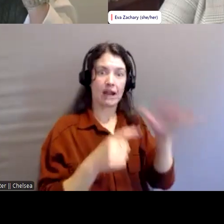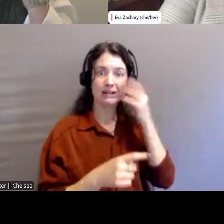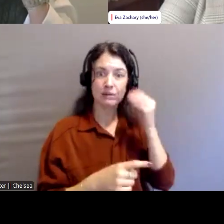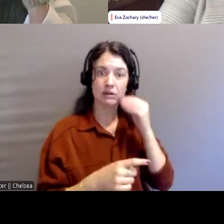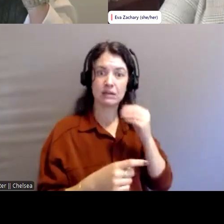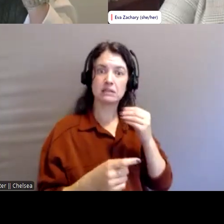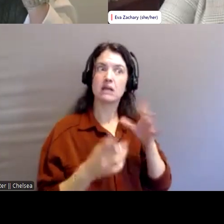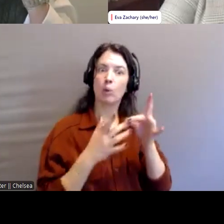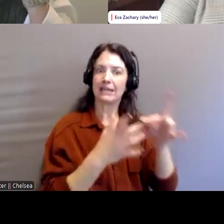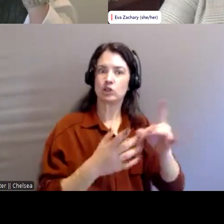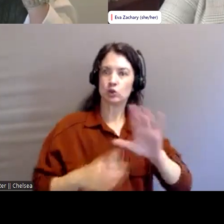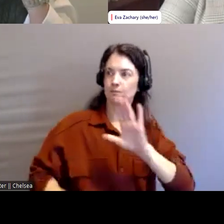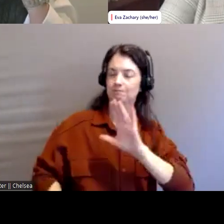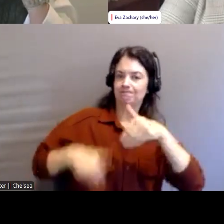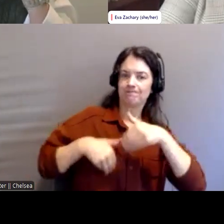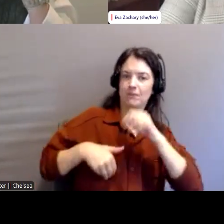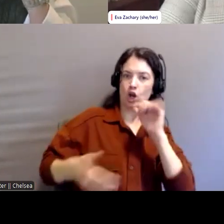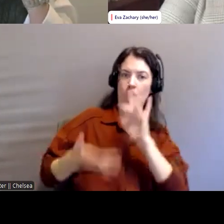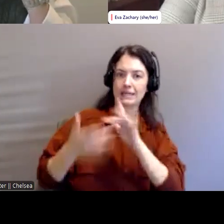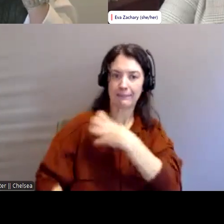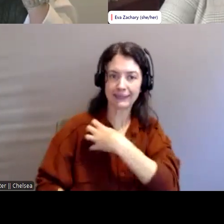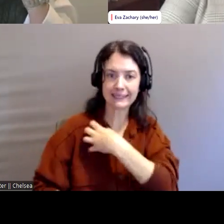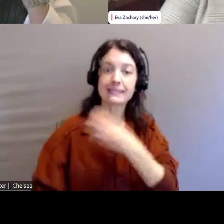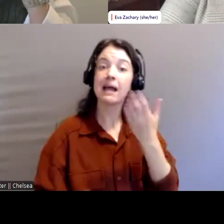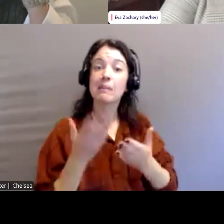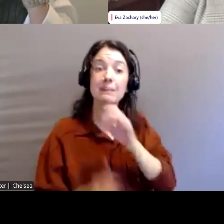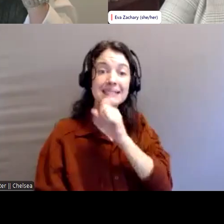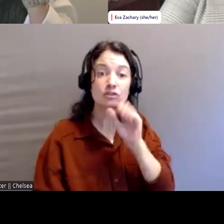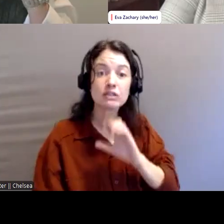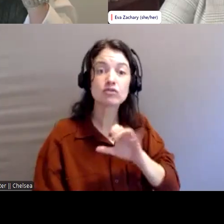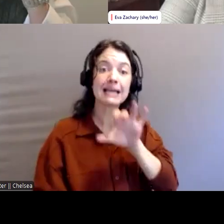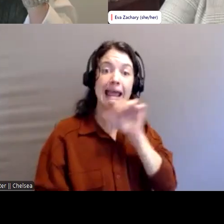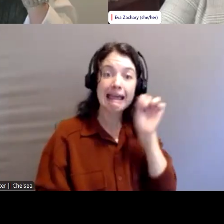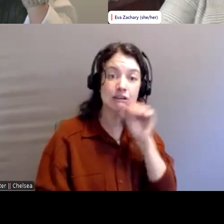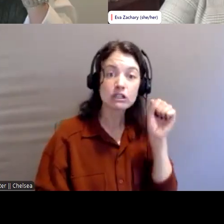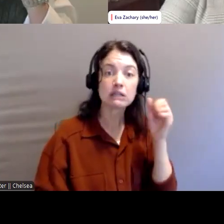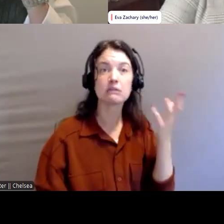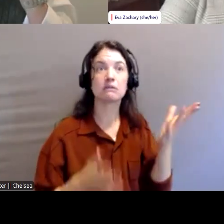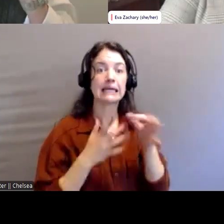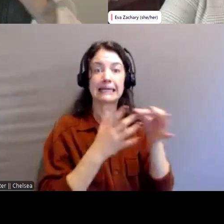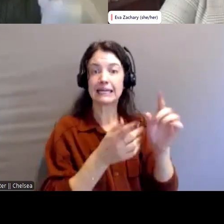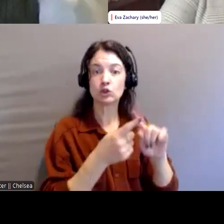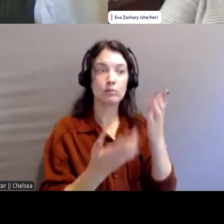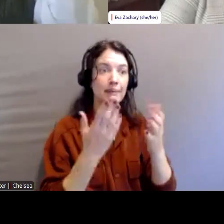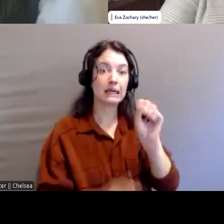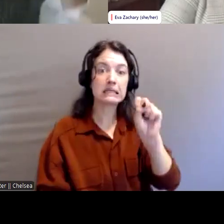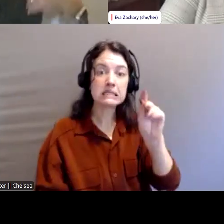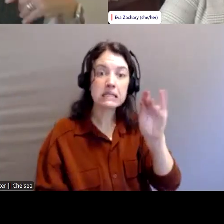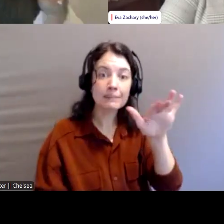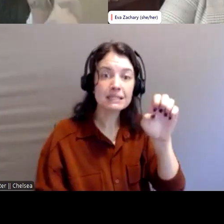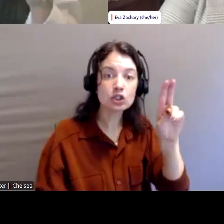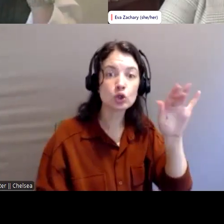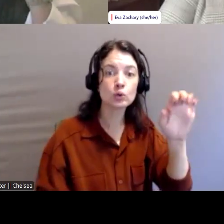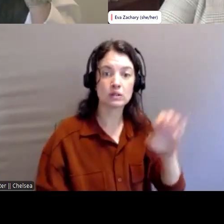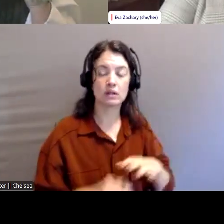aging, be it a mental health or problem or substance use, and